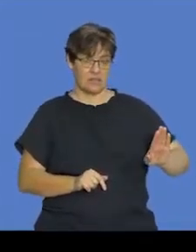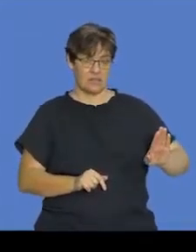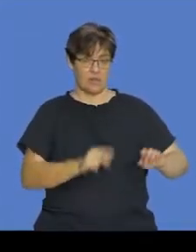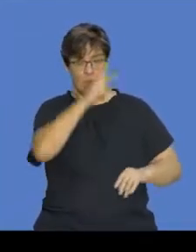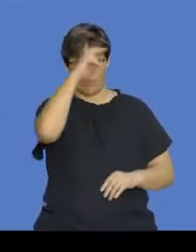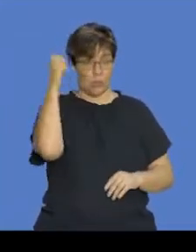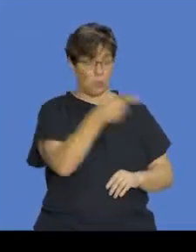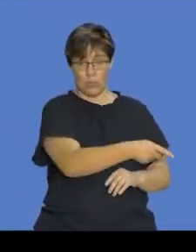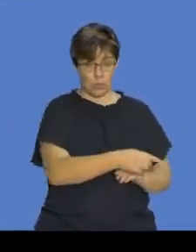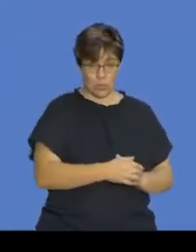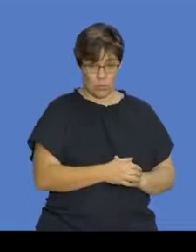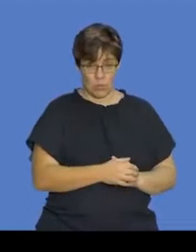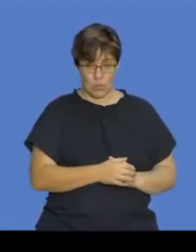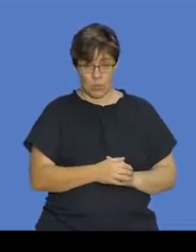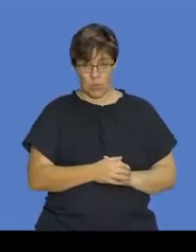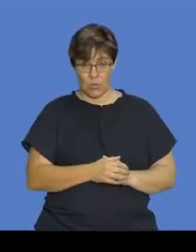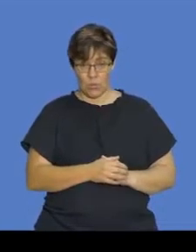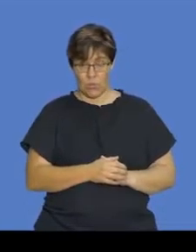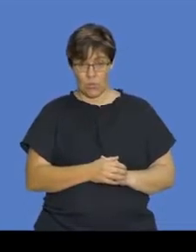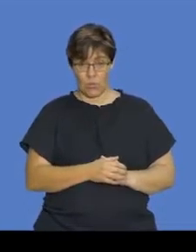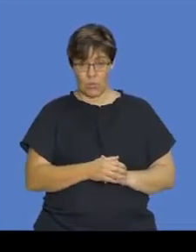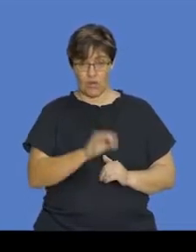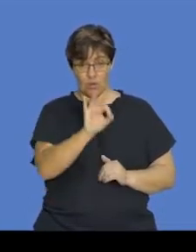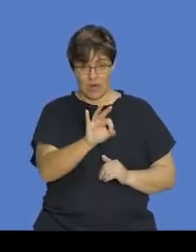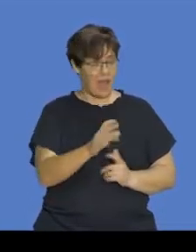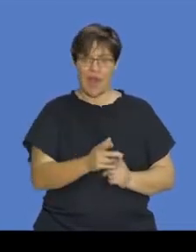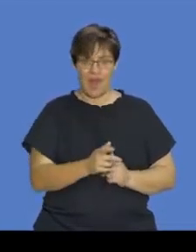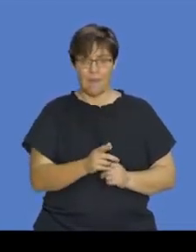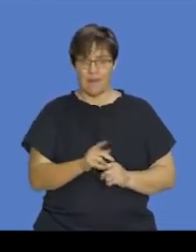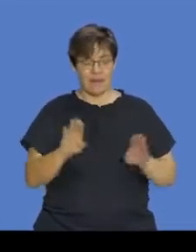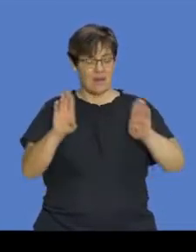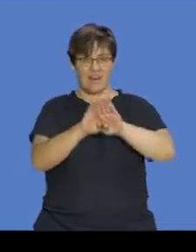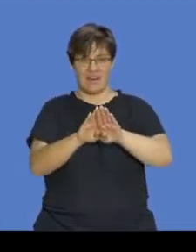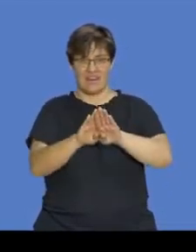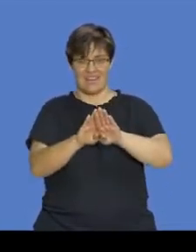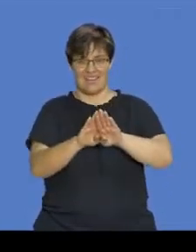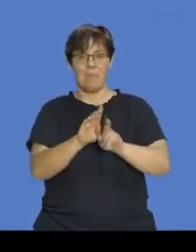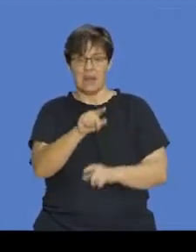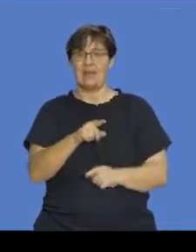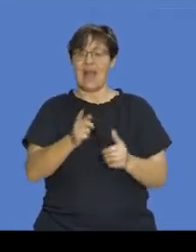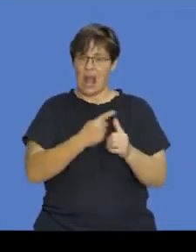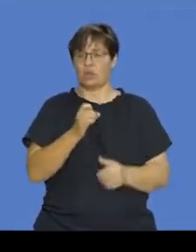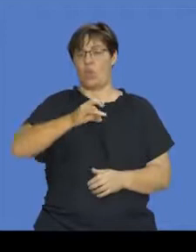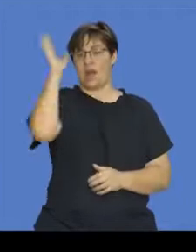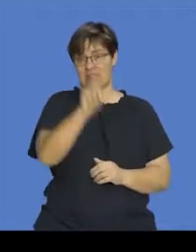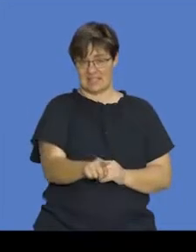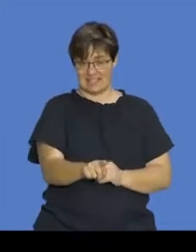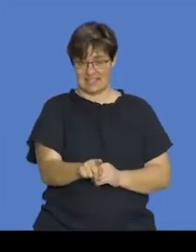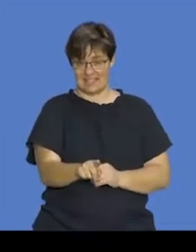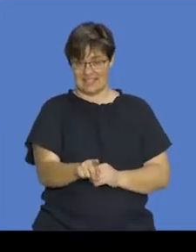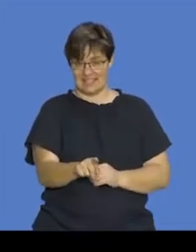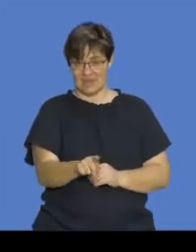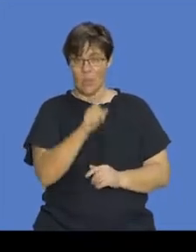blue 3 as separate values. No, they're intersecting, they just have one value. So we're only going to count